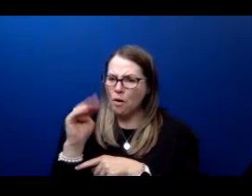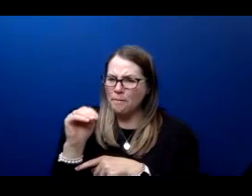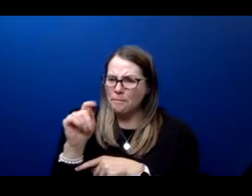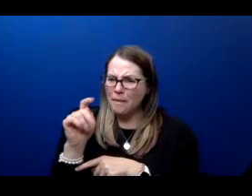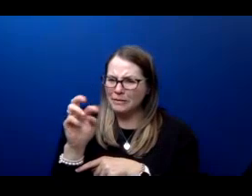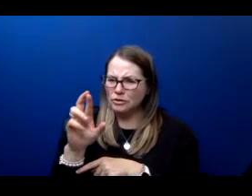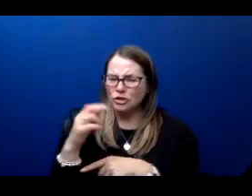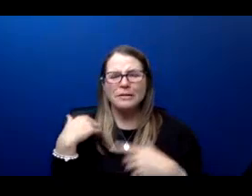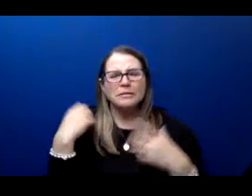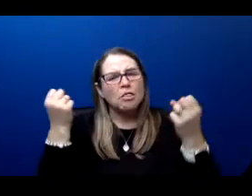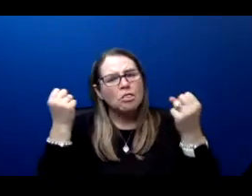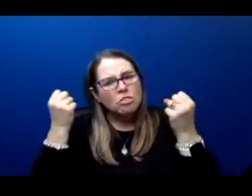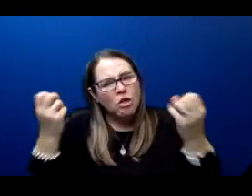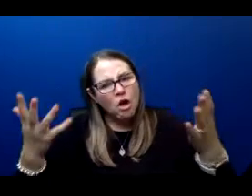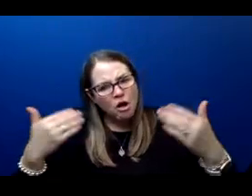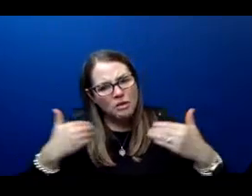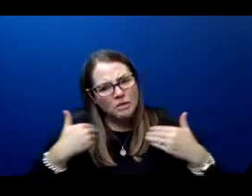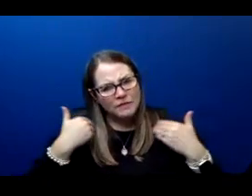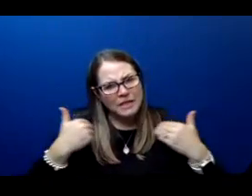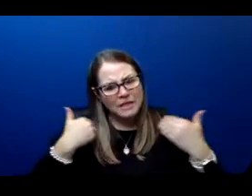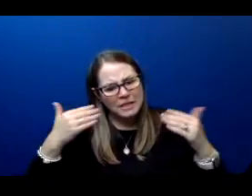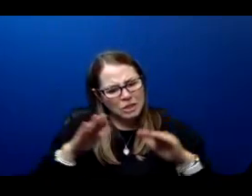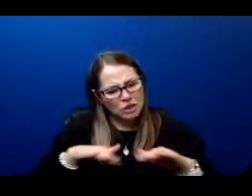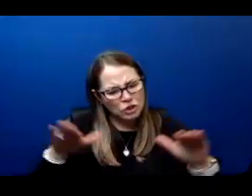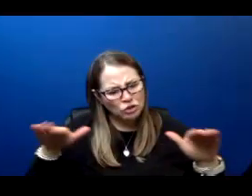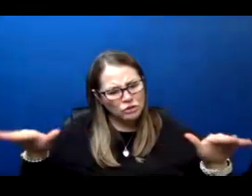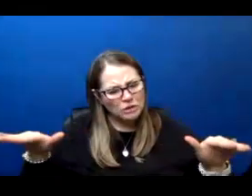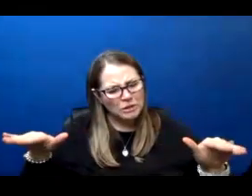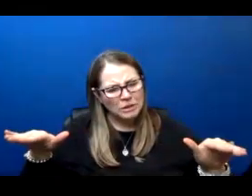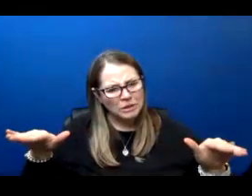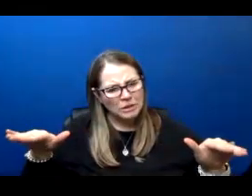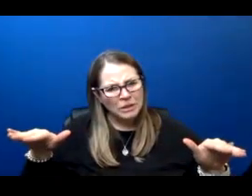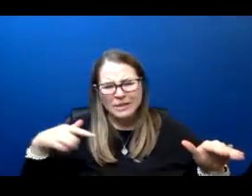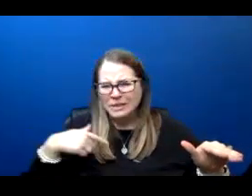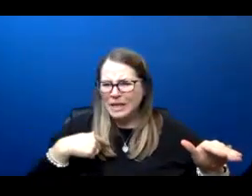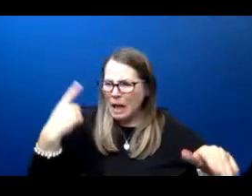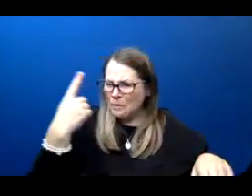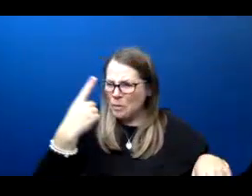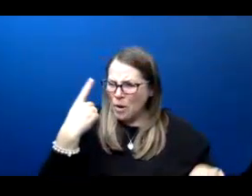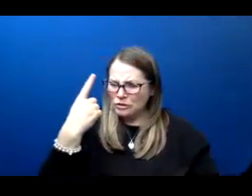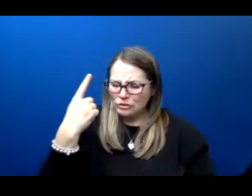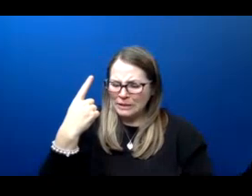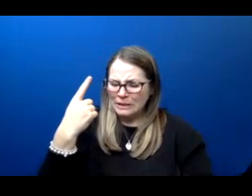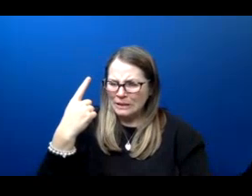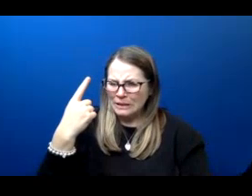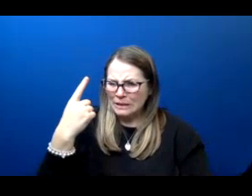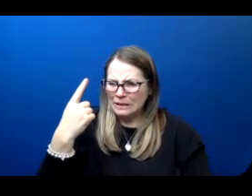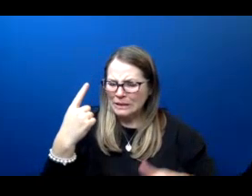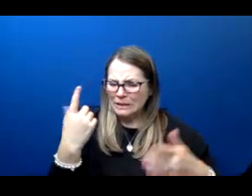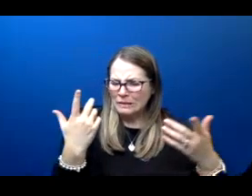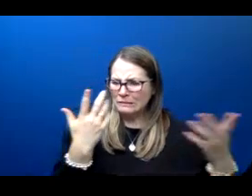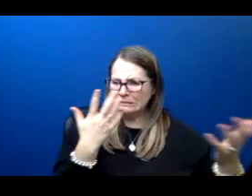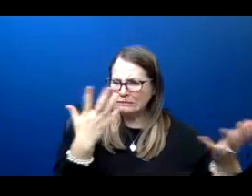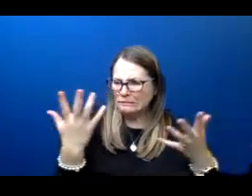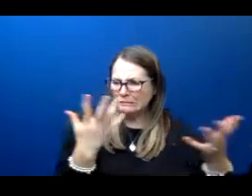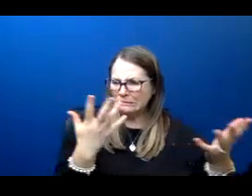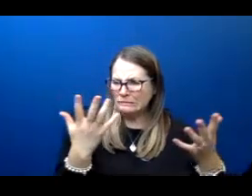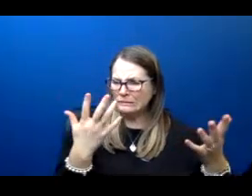Lots of youth, lots and lots of kids. I'm wondering how far this, I'm